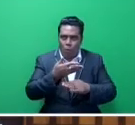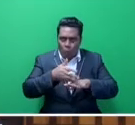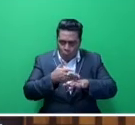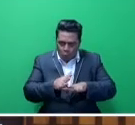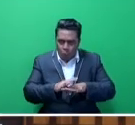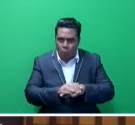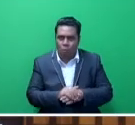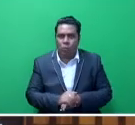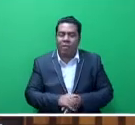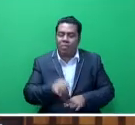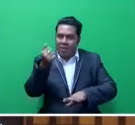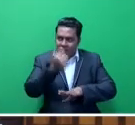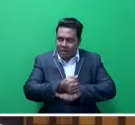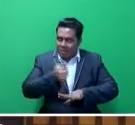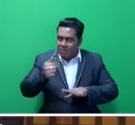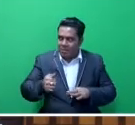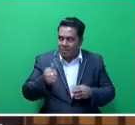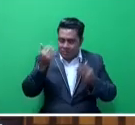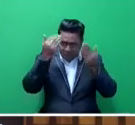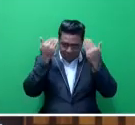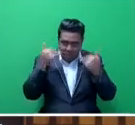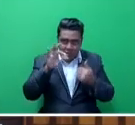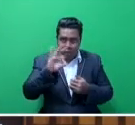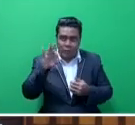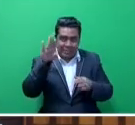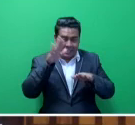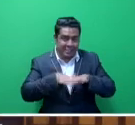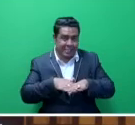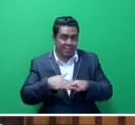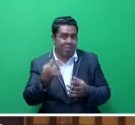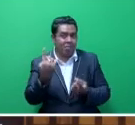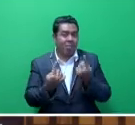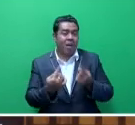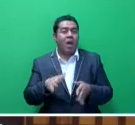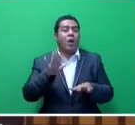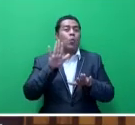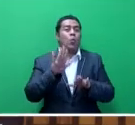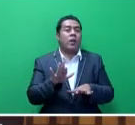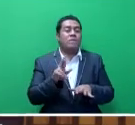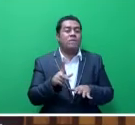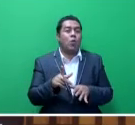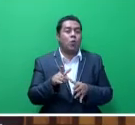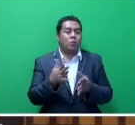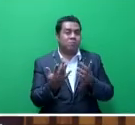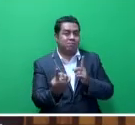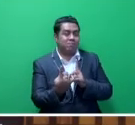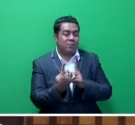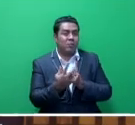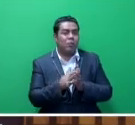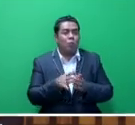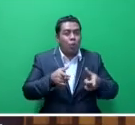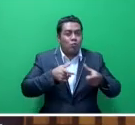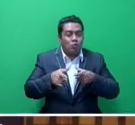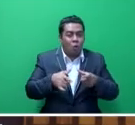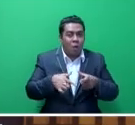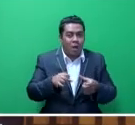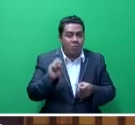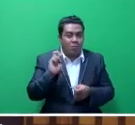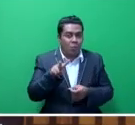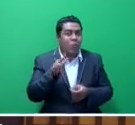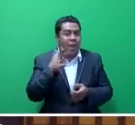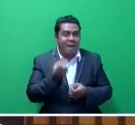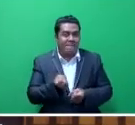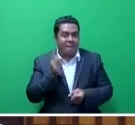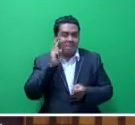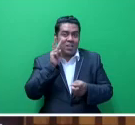Your government, Mr. Speaker, sir, will not sit idly by and wait for the fate to control our destiny. We have a vision.